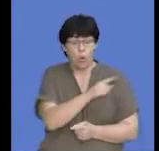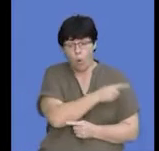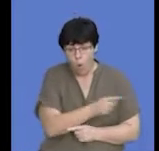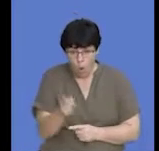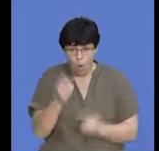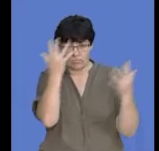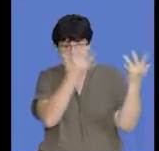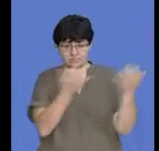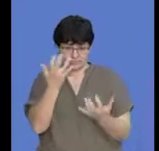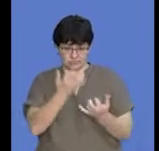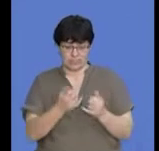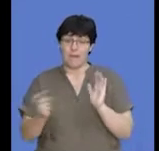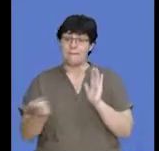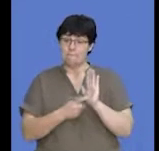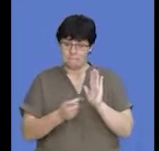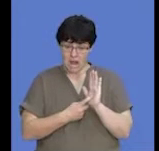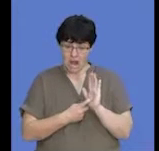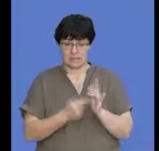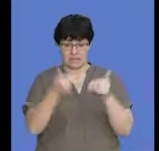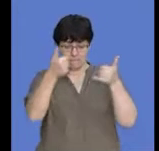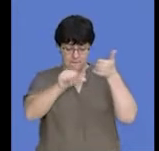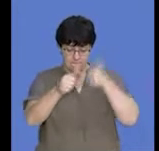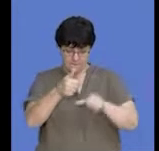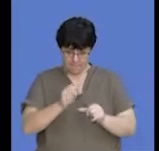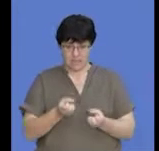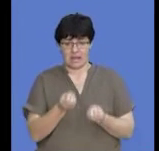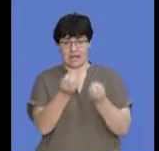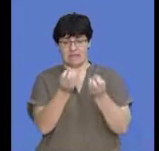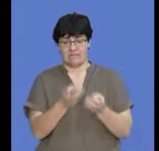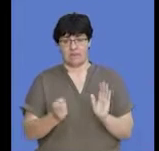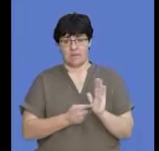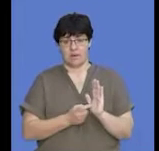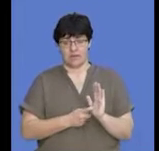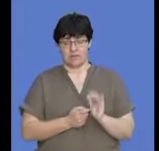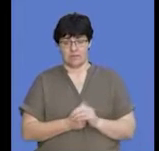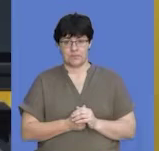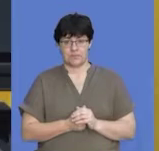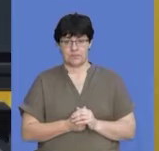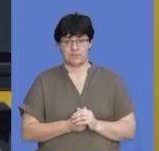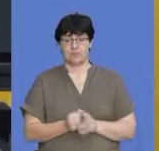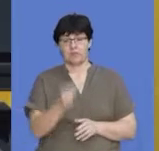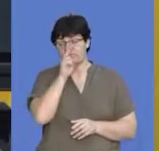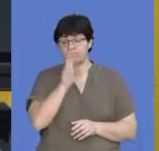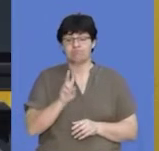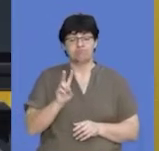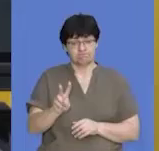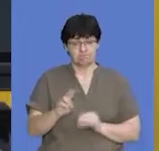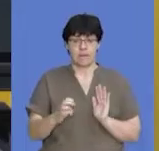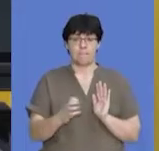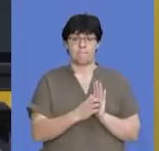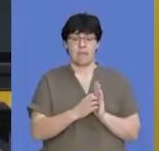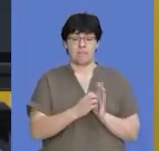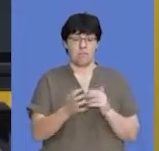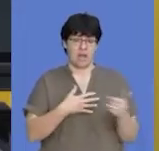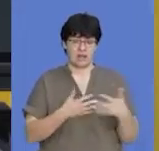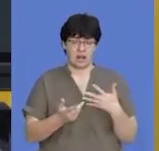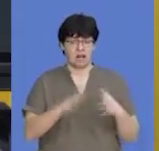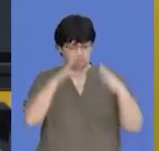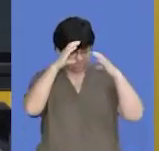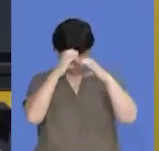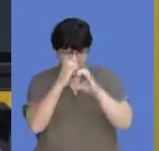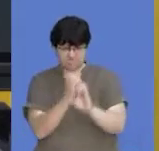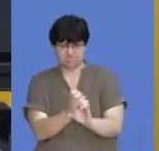calculations. Marks will be awarded for calculations. Now, let's take a closer look at the map that we are dealing with and